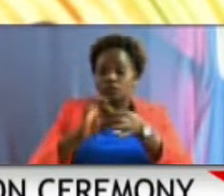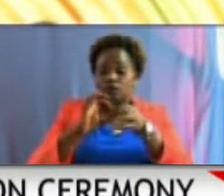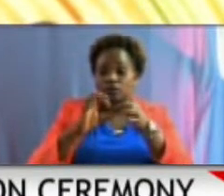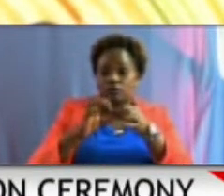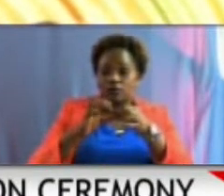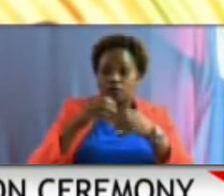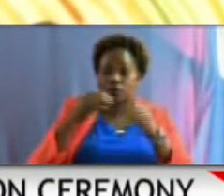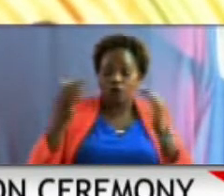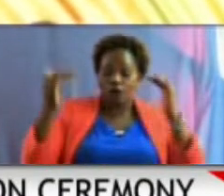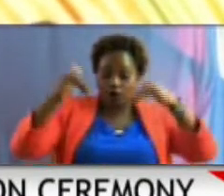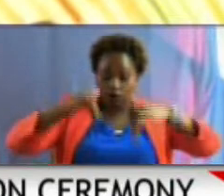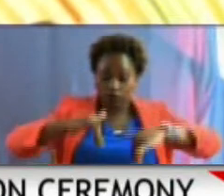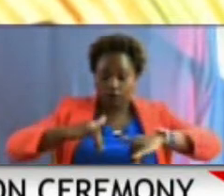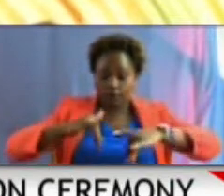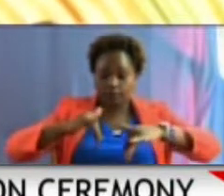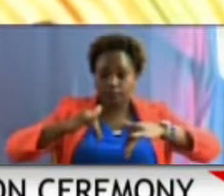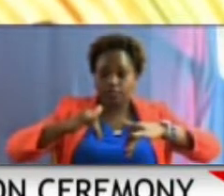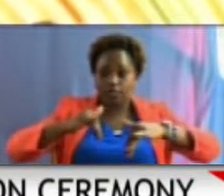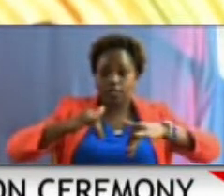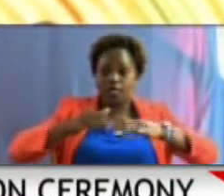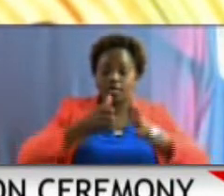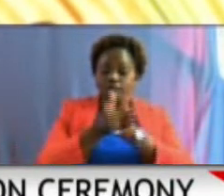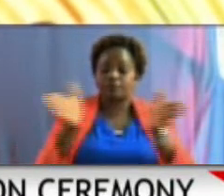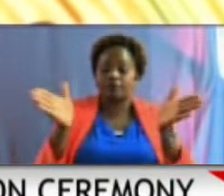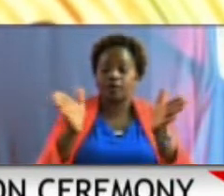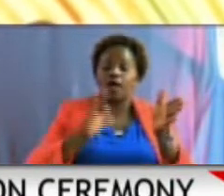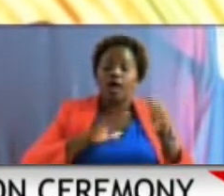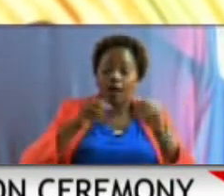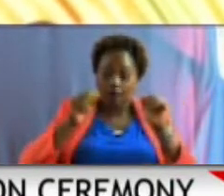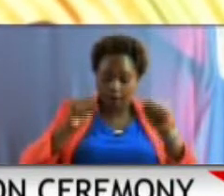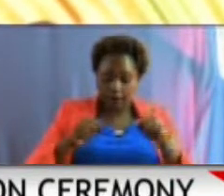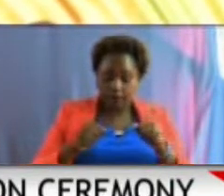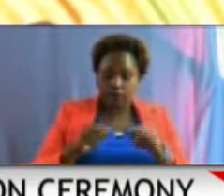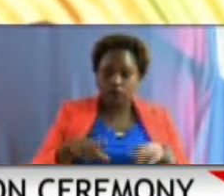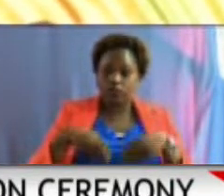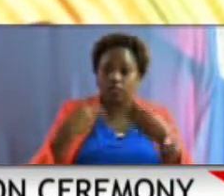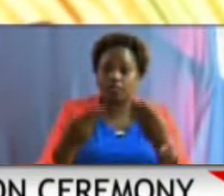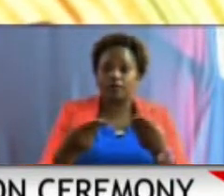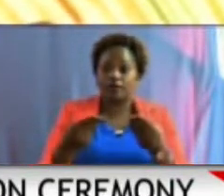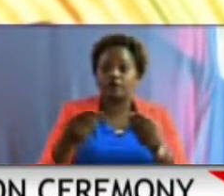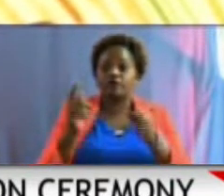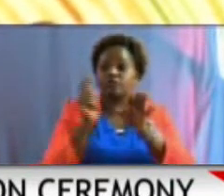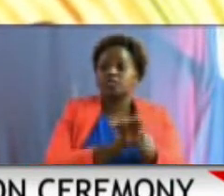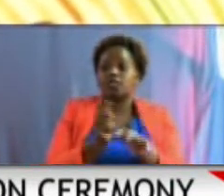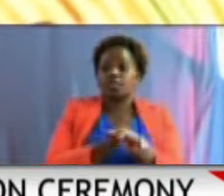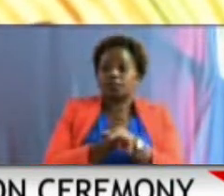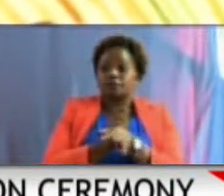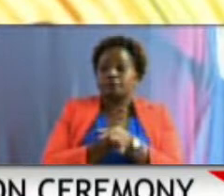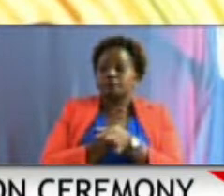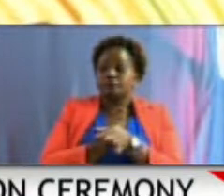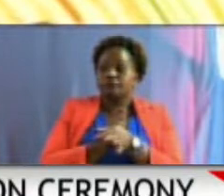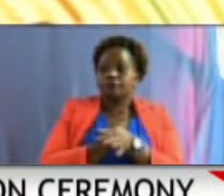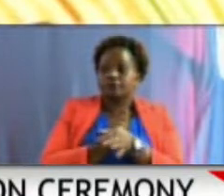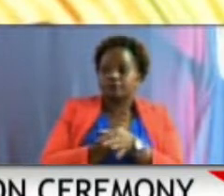and workshops, and expand our capacity to offer training.